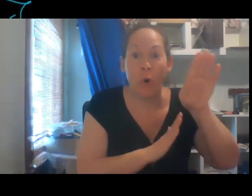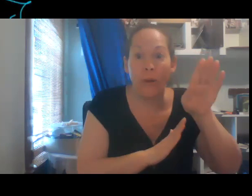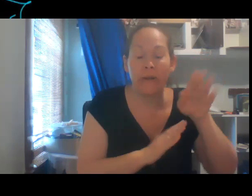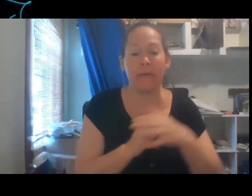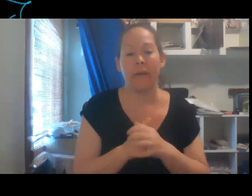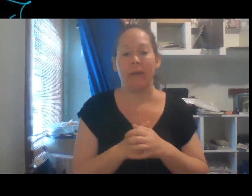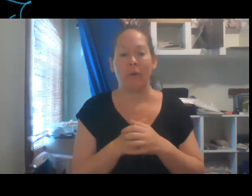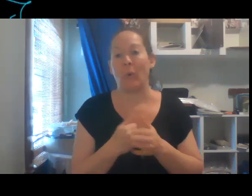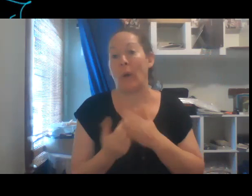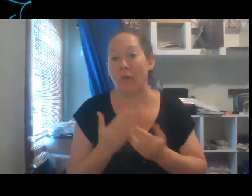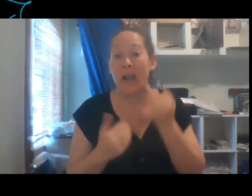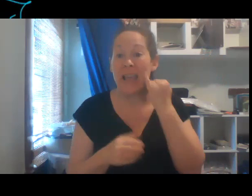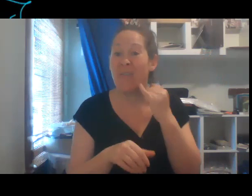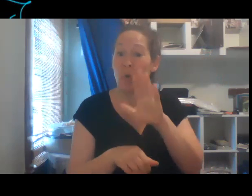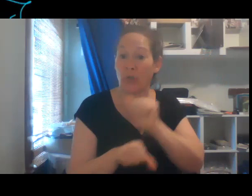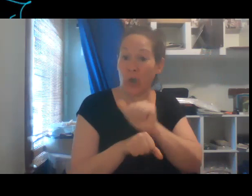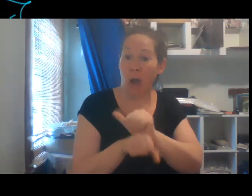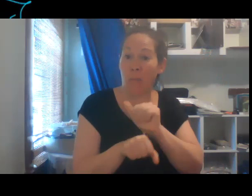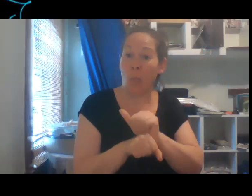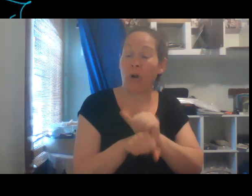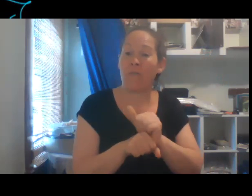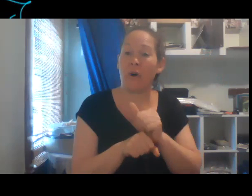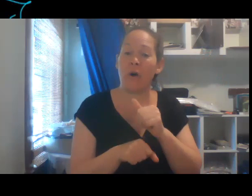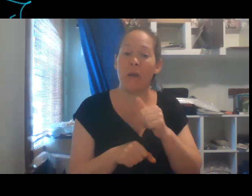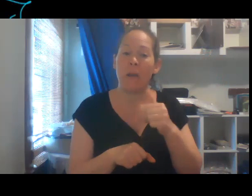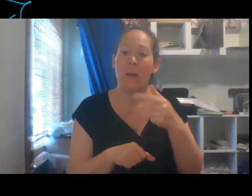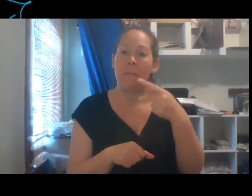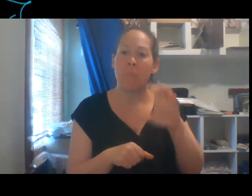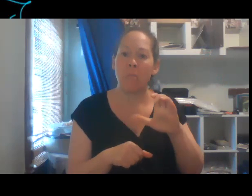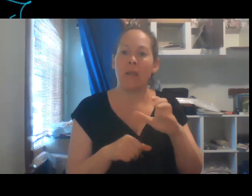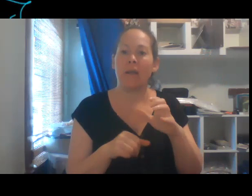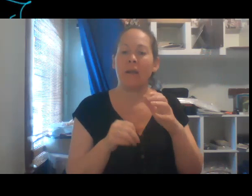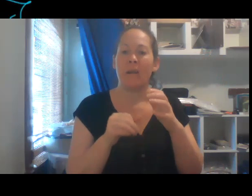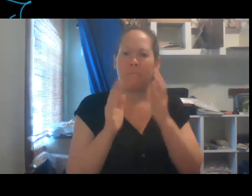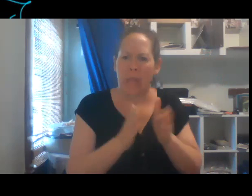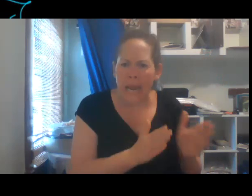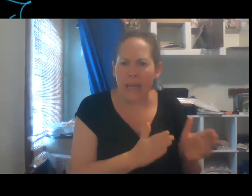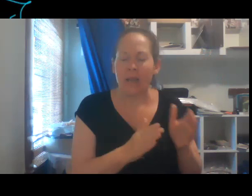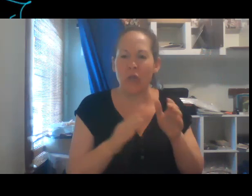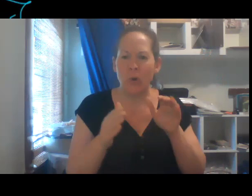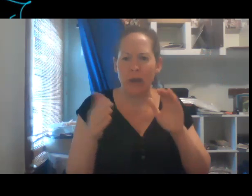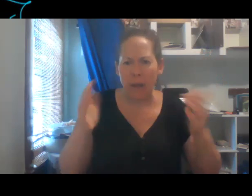public planning and you can do the population model for Athol versus Gardner versus Leominster.